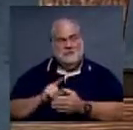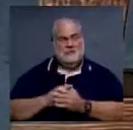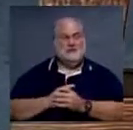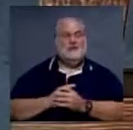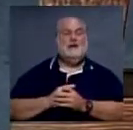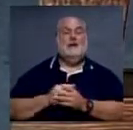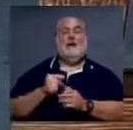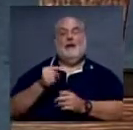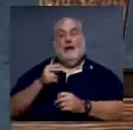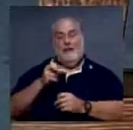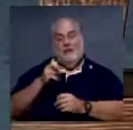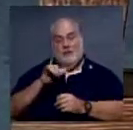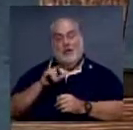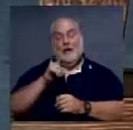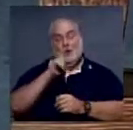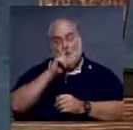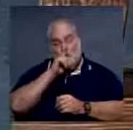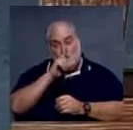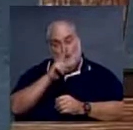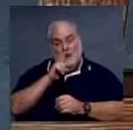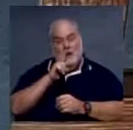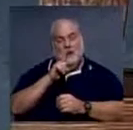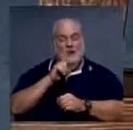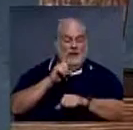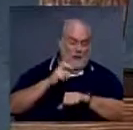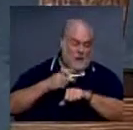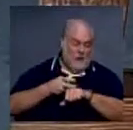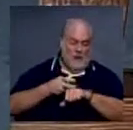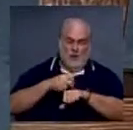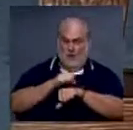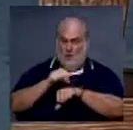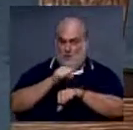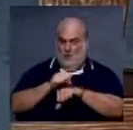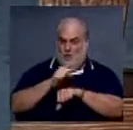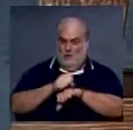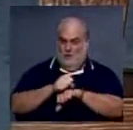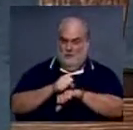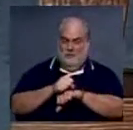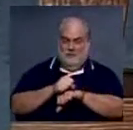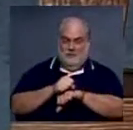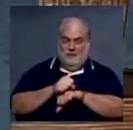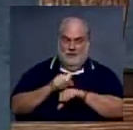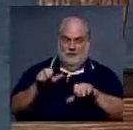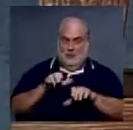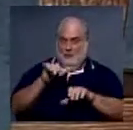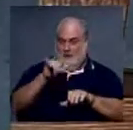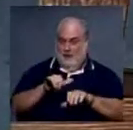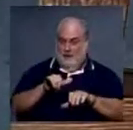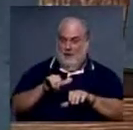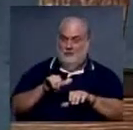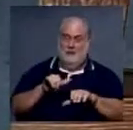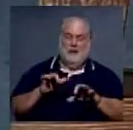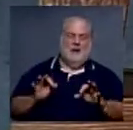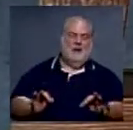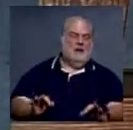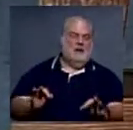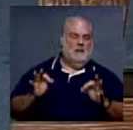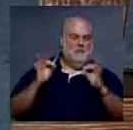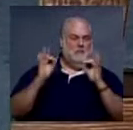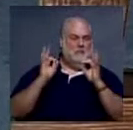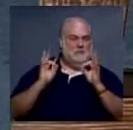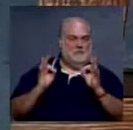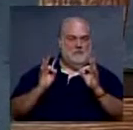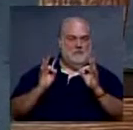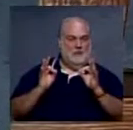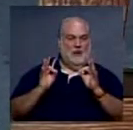They have really put some hard work into this. And I think it would be a showplace down here. I really